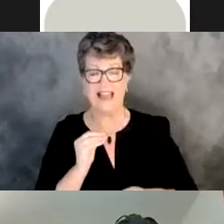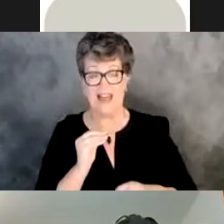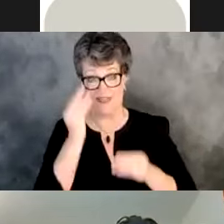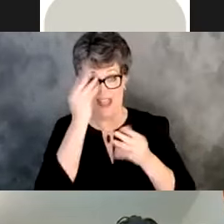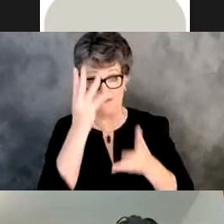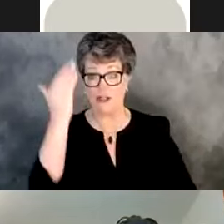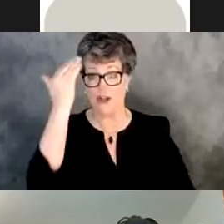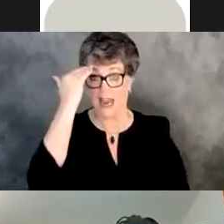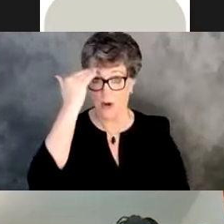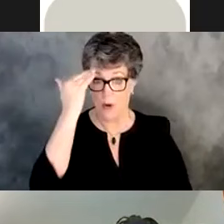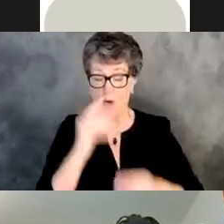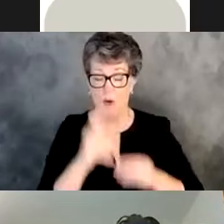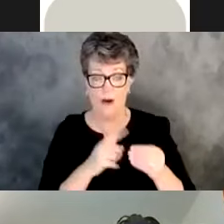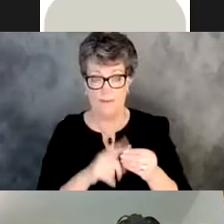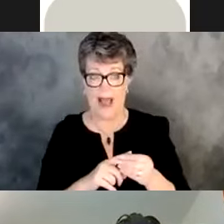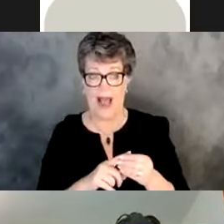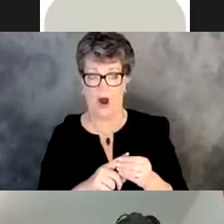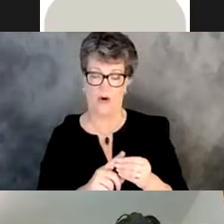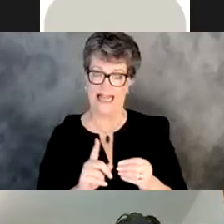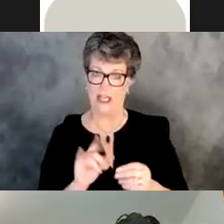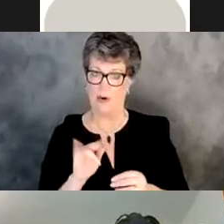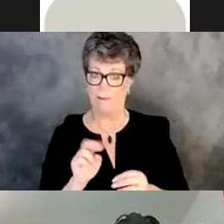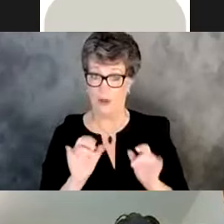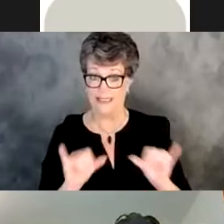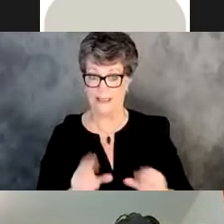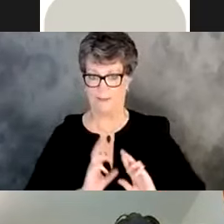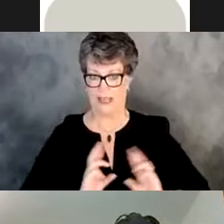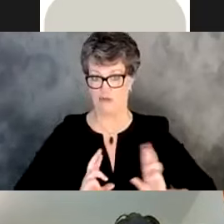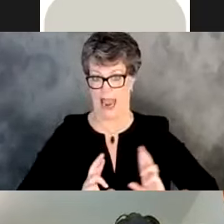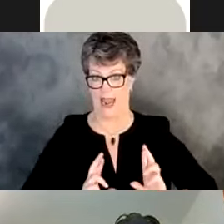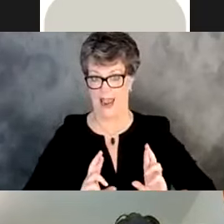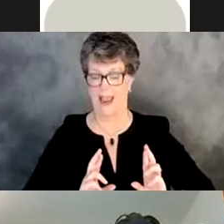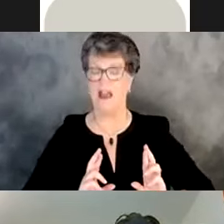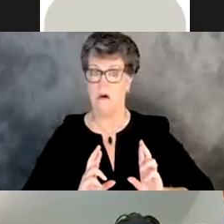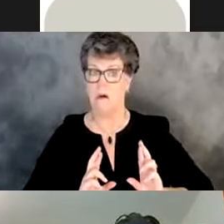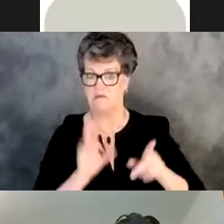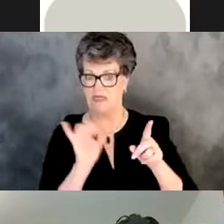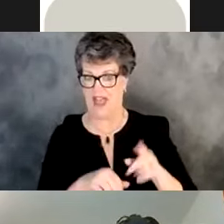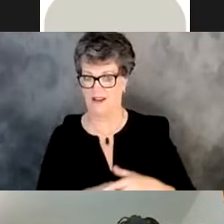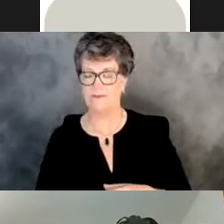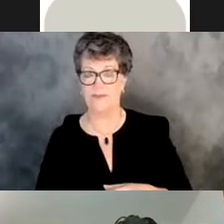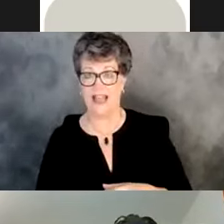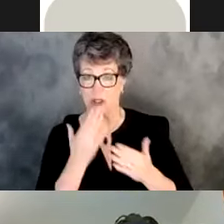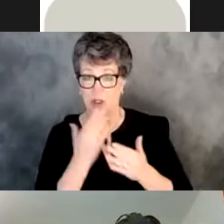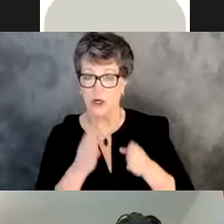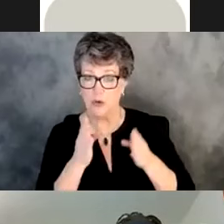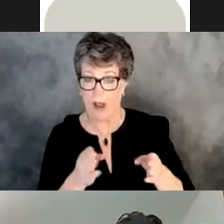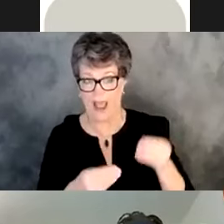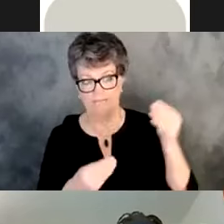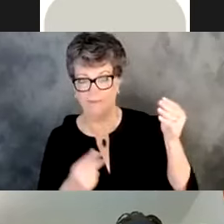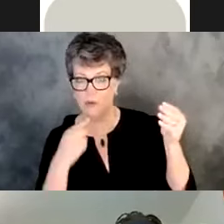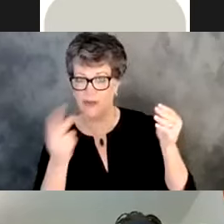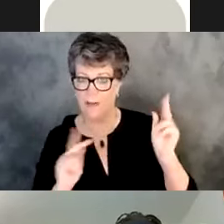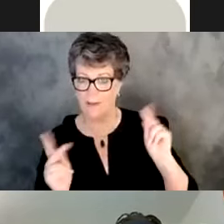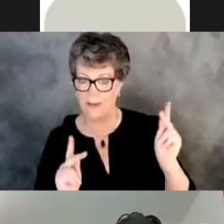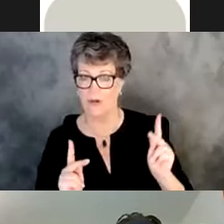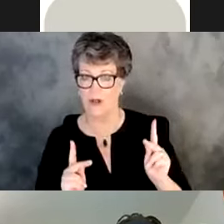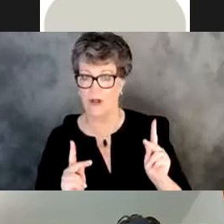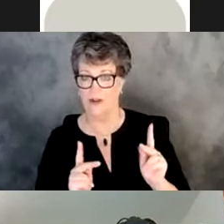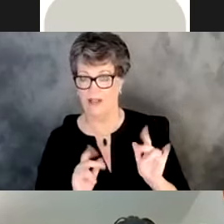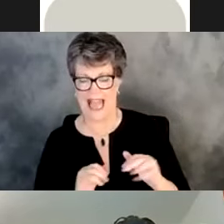know about preparing the immune system. So this is a good way to have something to tell people when they're like,